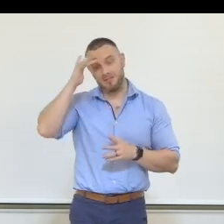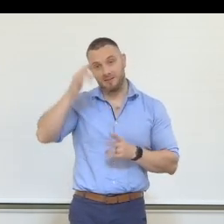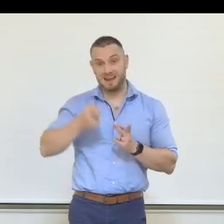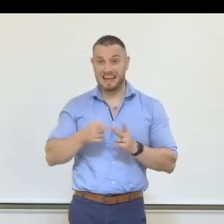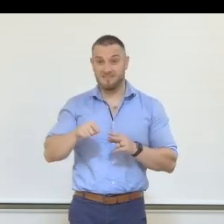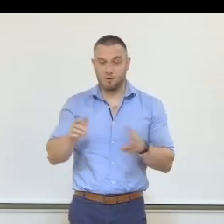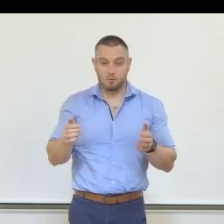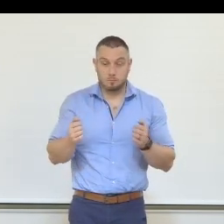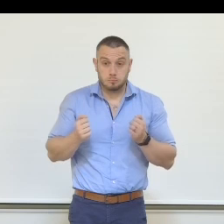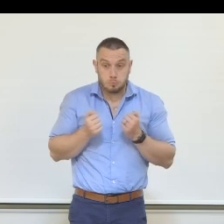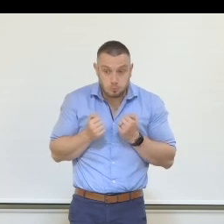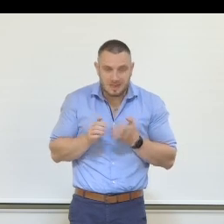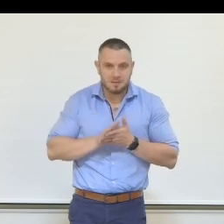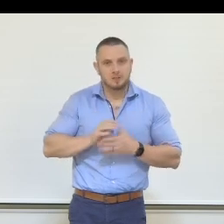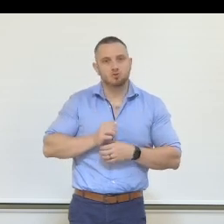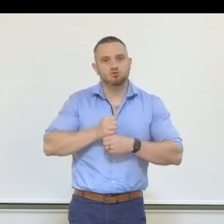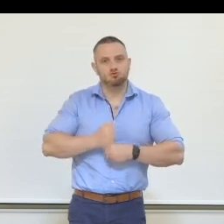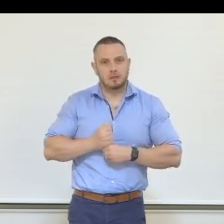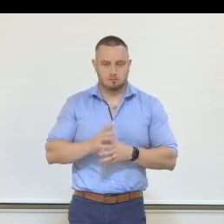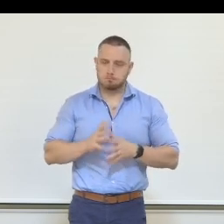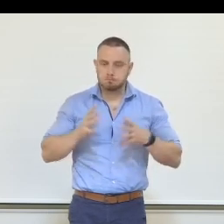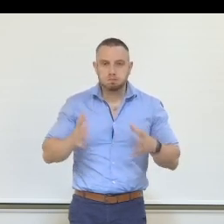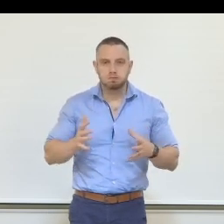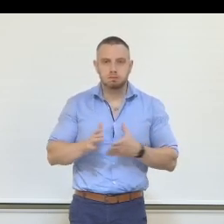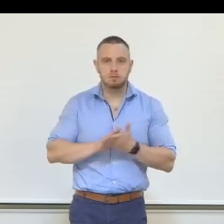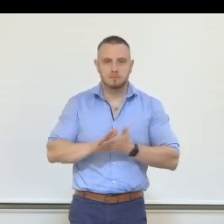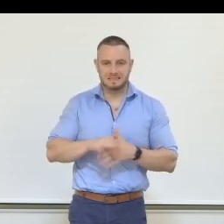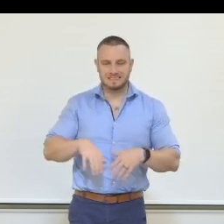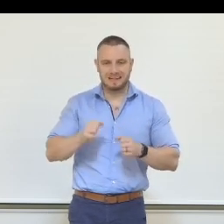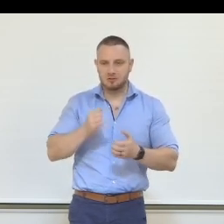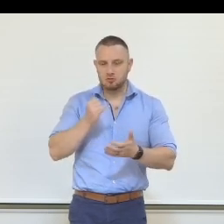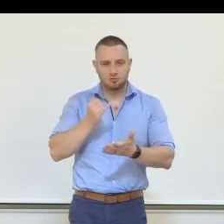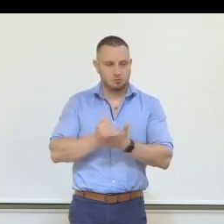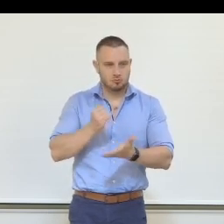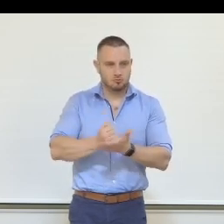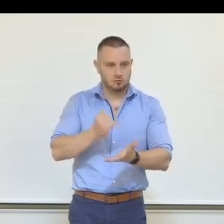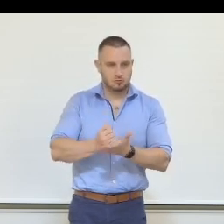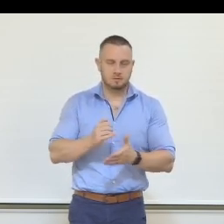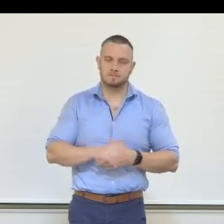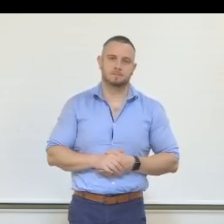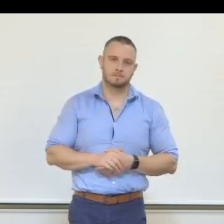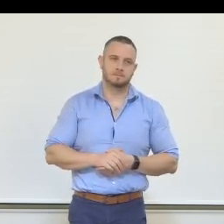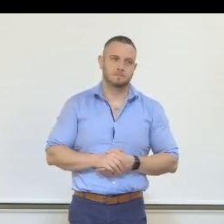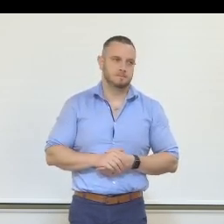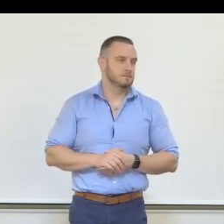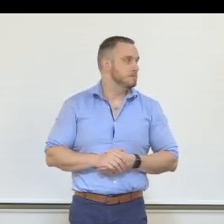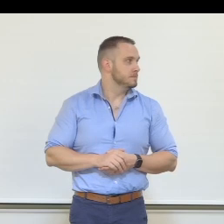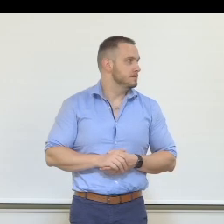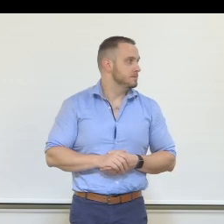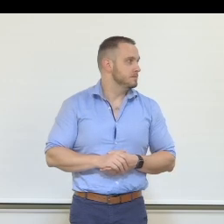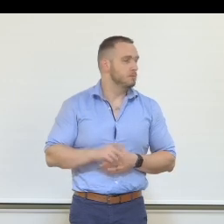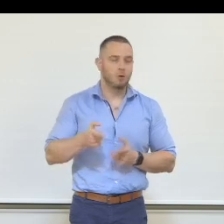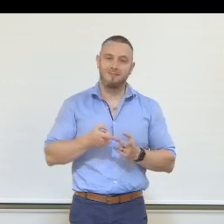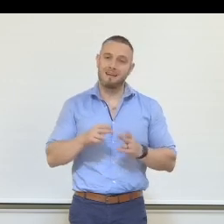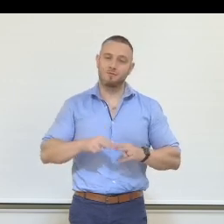bigger mistakes. When you start to go in the wrong direction, it goes further than if you are chilled and just, oh, okay,